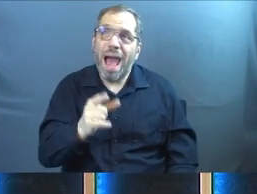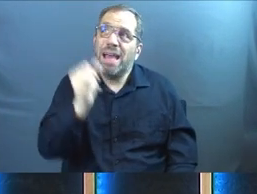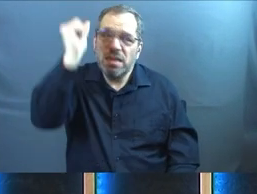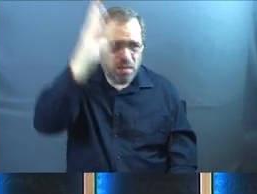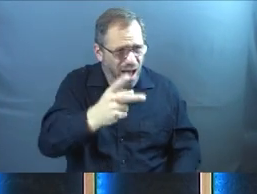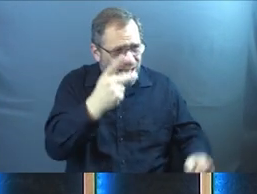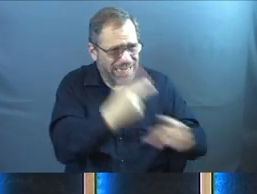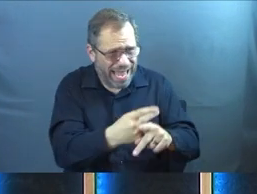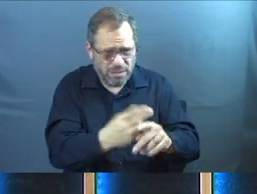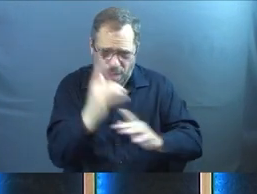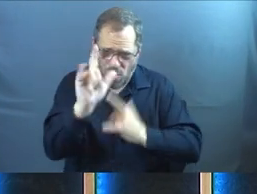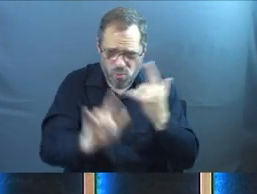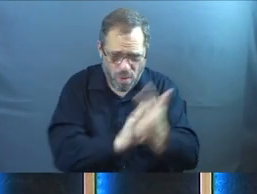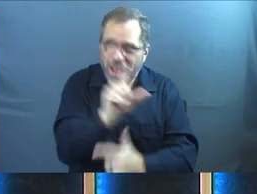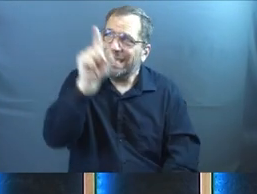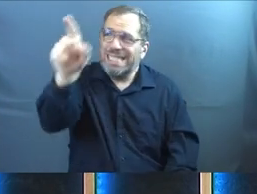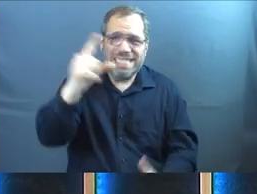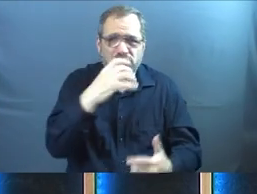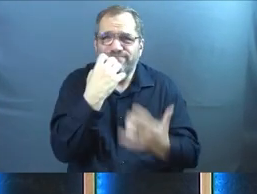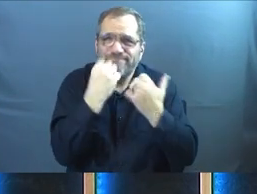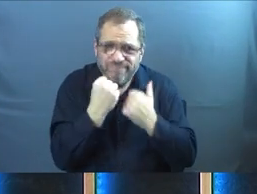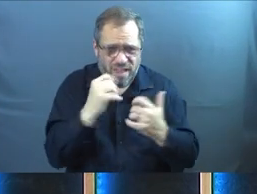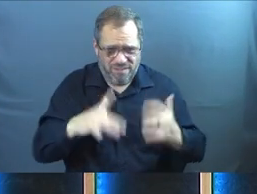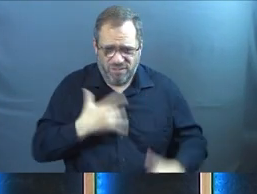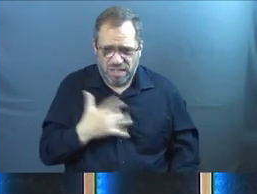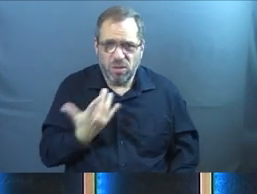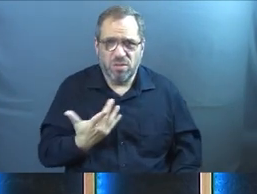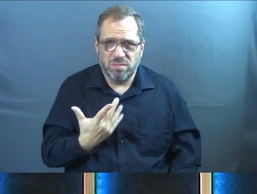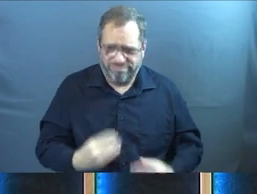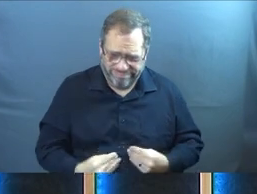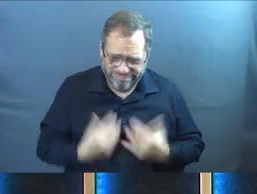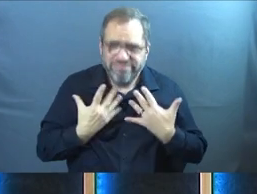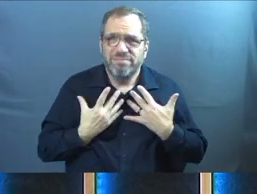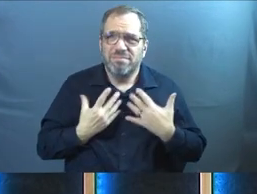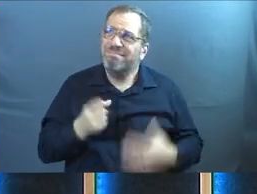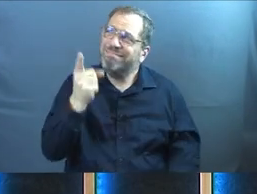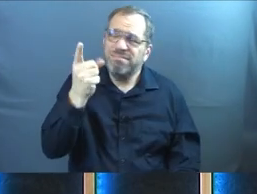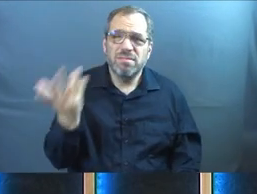God cares about romance. He cares about how it feels.